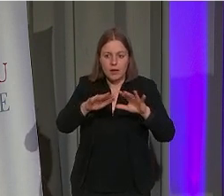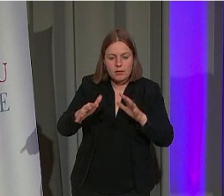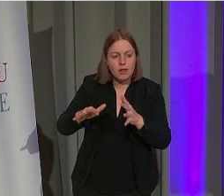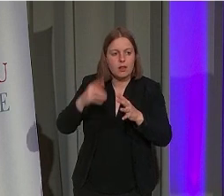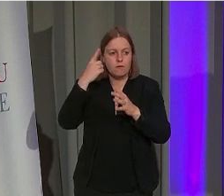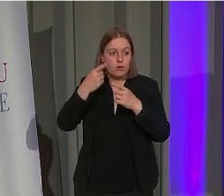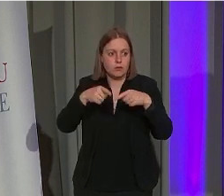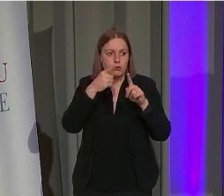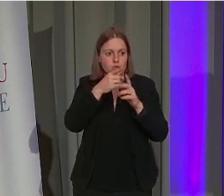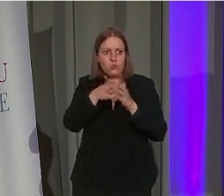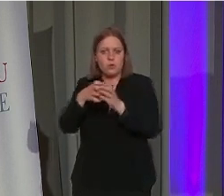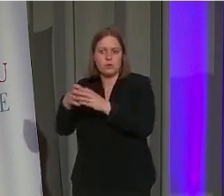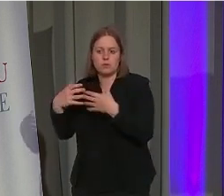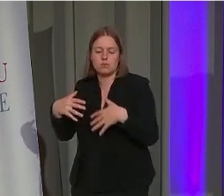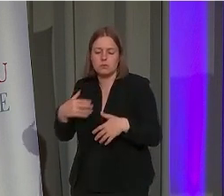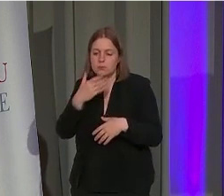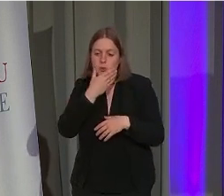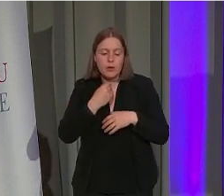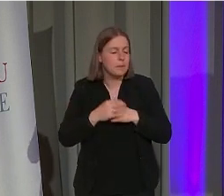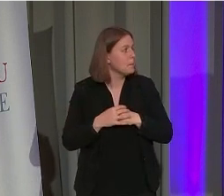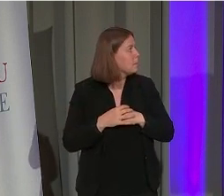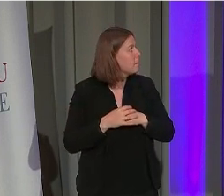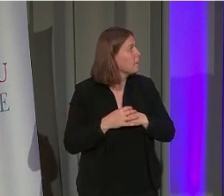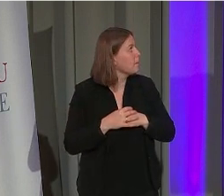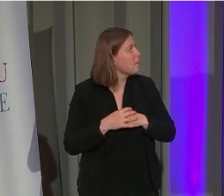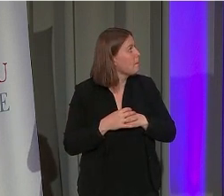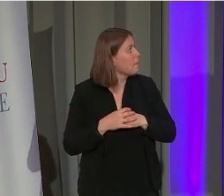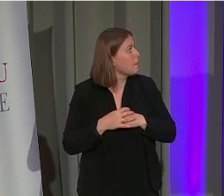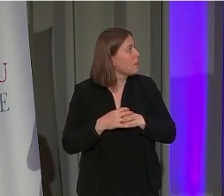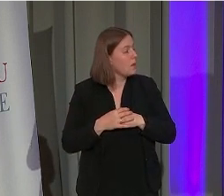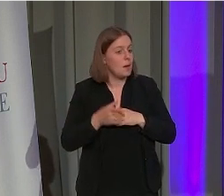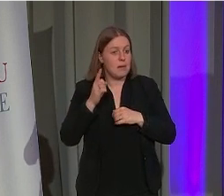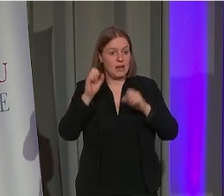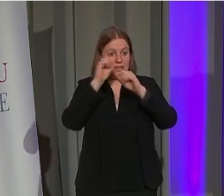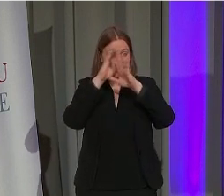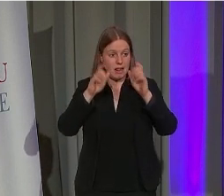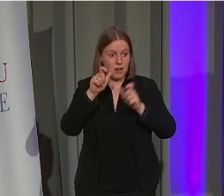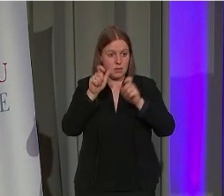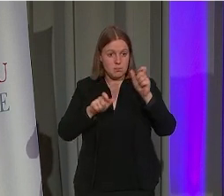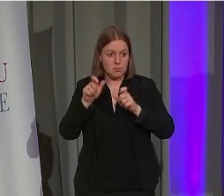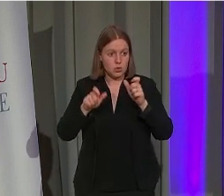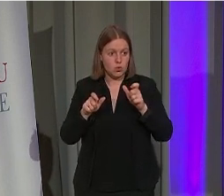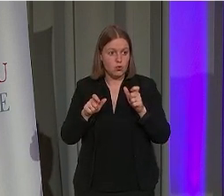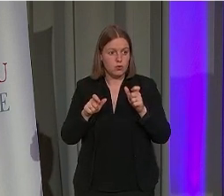for different target groups, for as many visitors as possible.